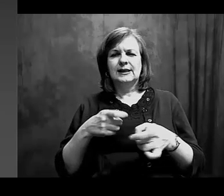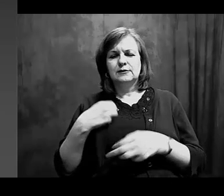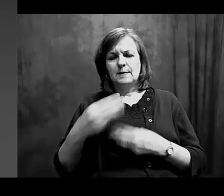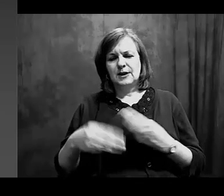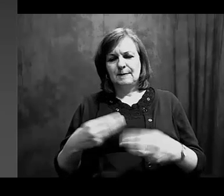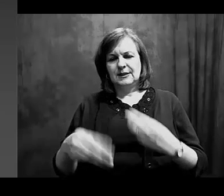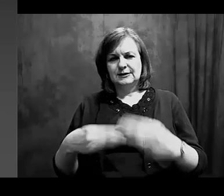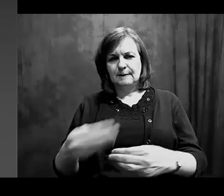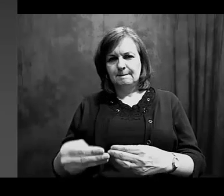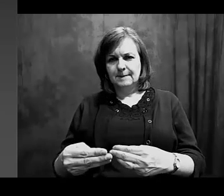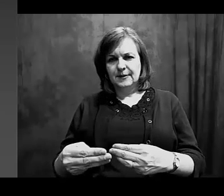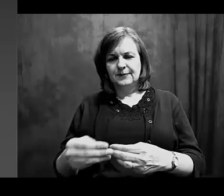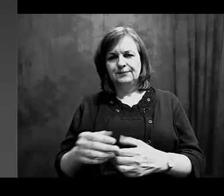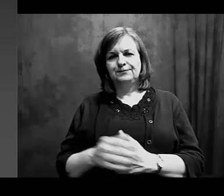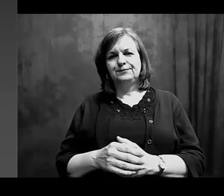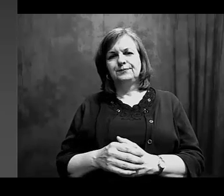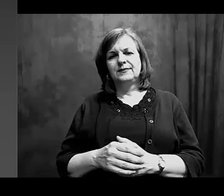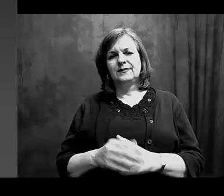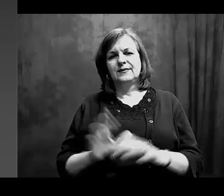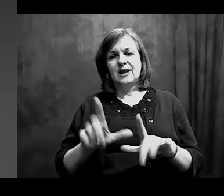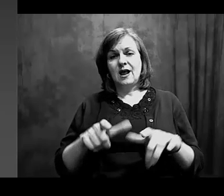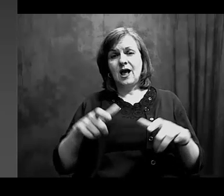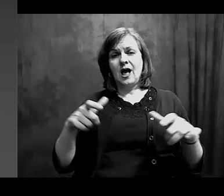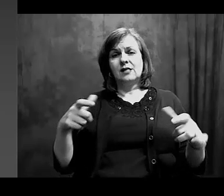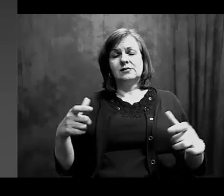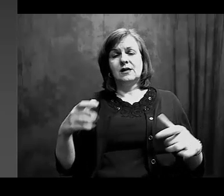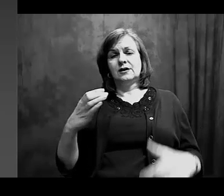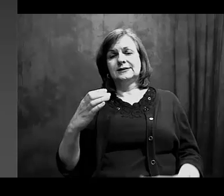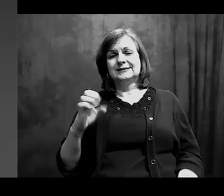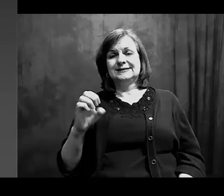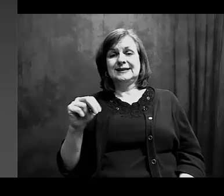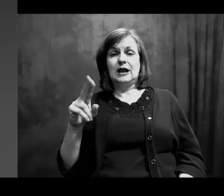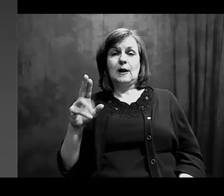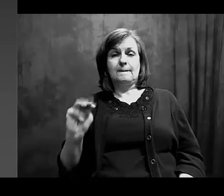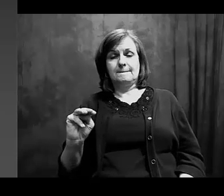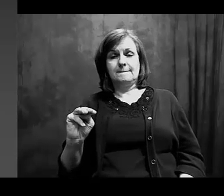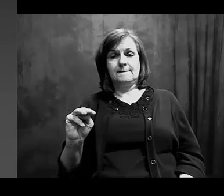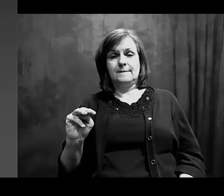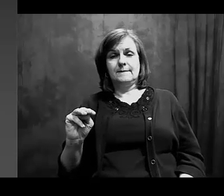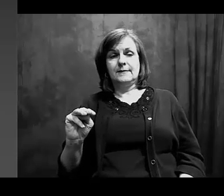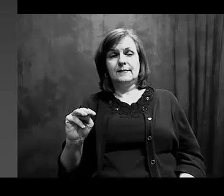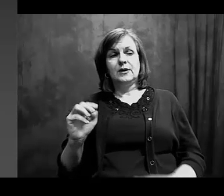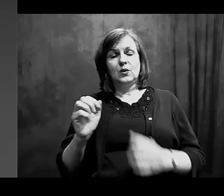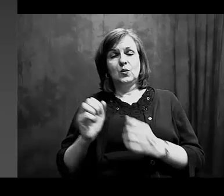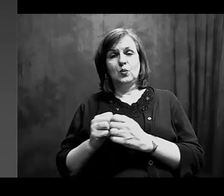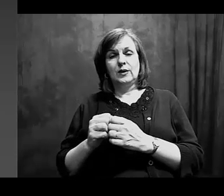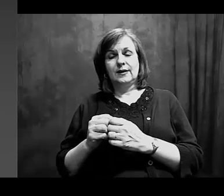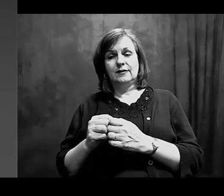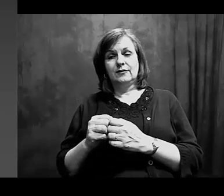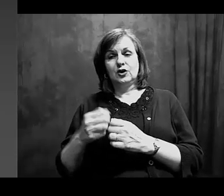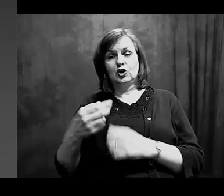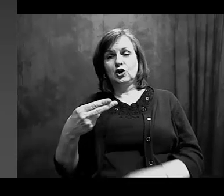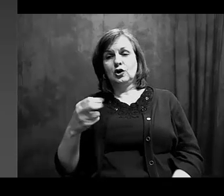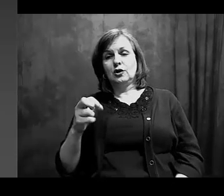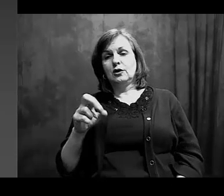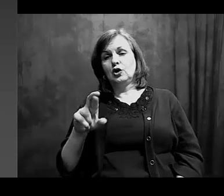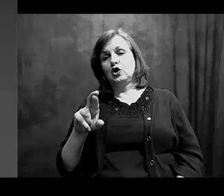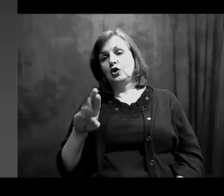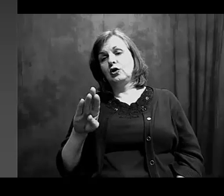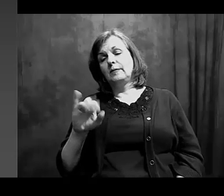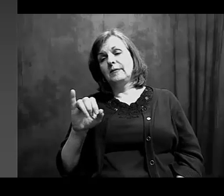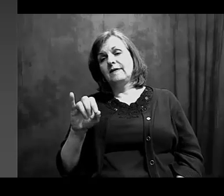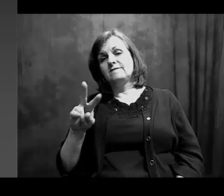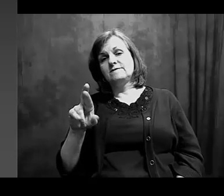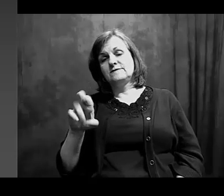down fats, but you can't eat much of them. It's a very limited intake of fats. Otherwise, you have all kinds of